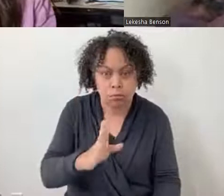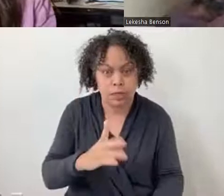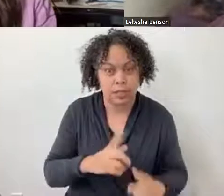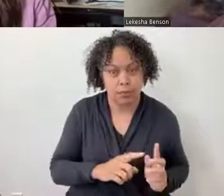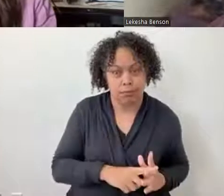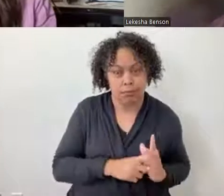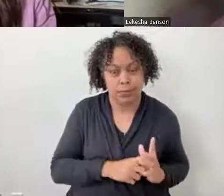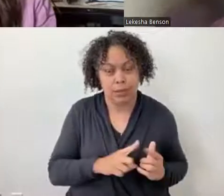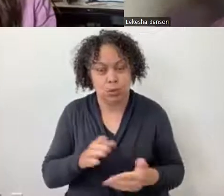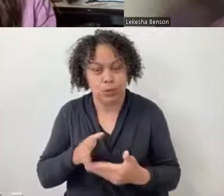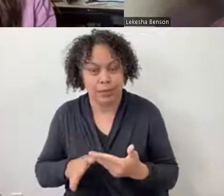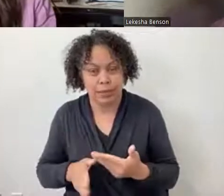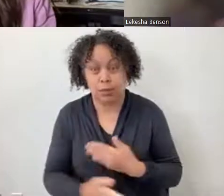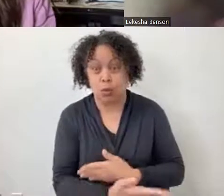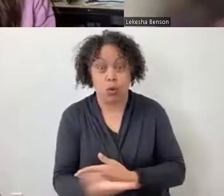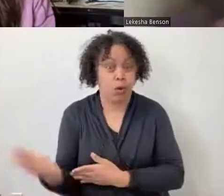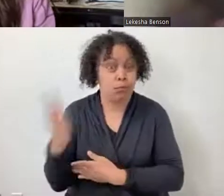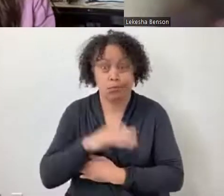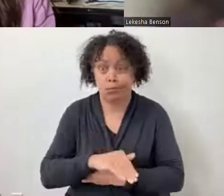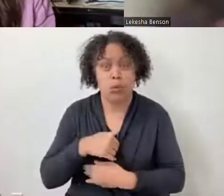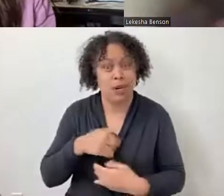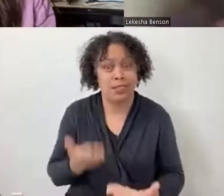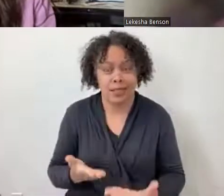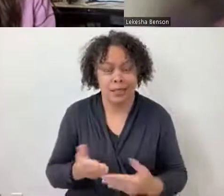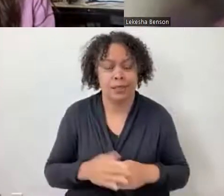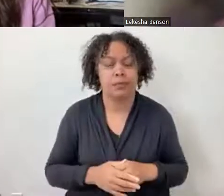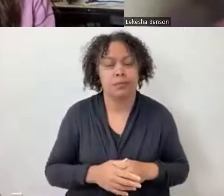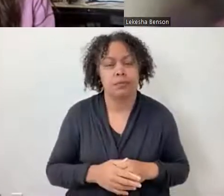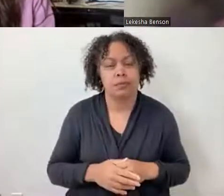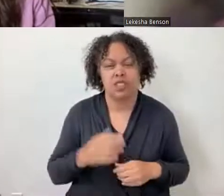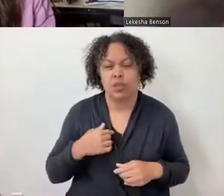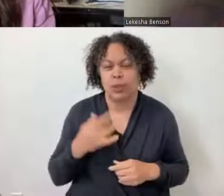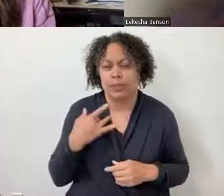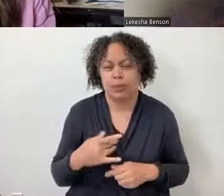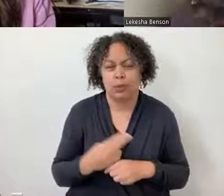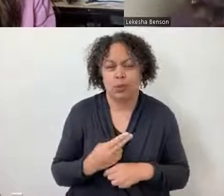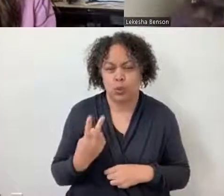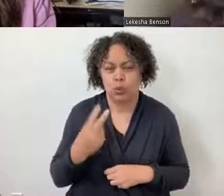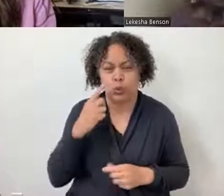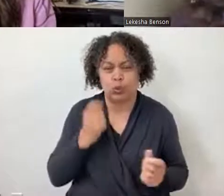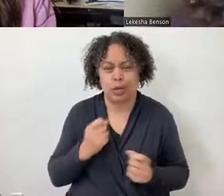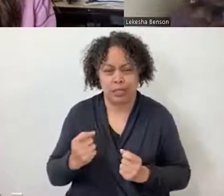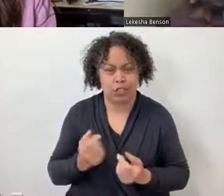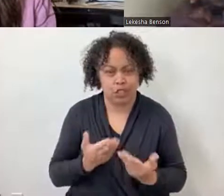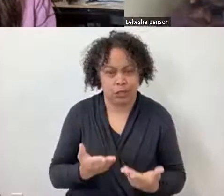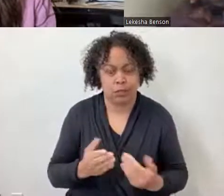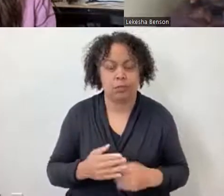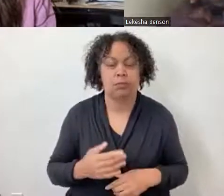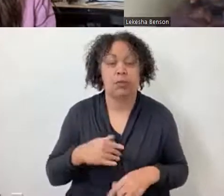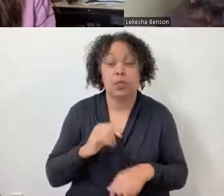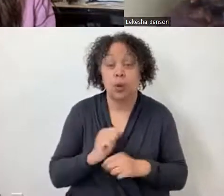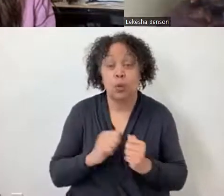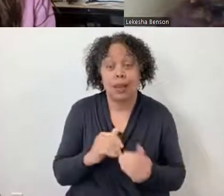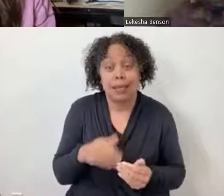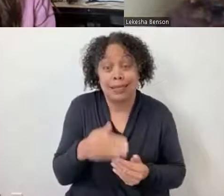morning, noon, and night. And one of the things, there are two strategies we've employed. One is we work with the next